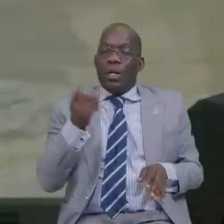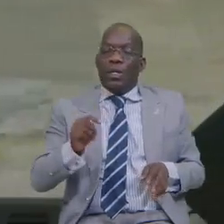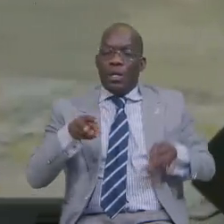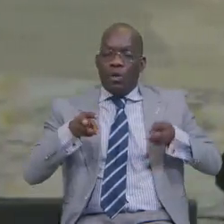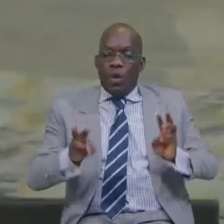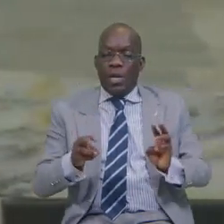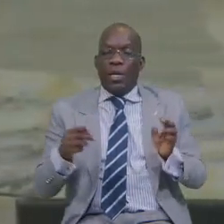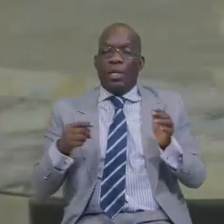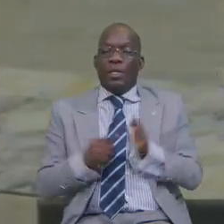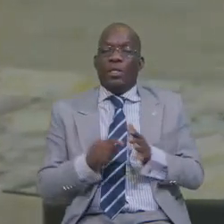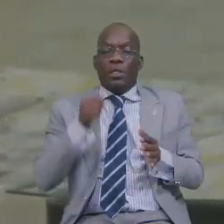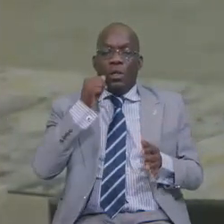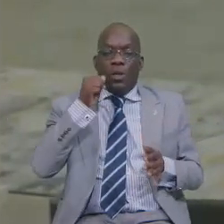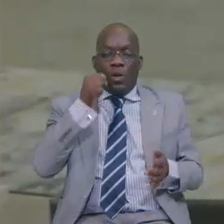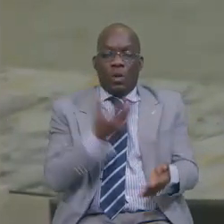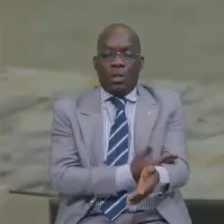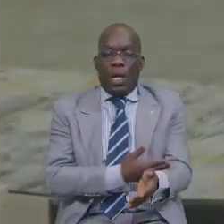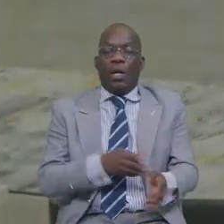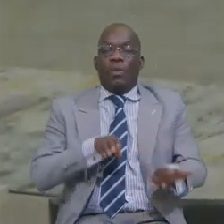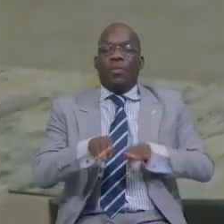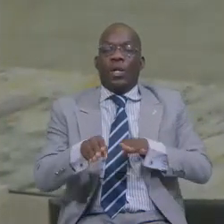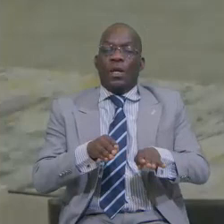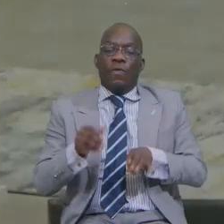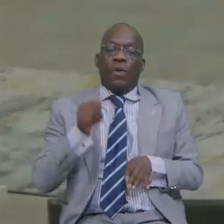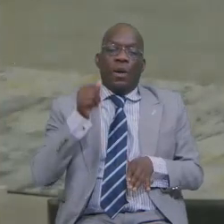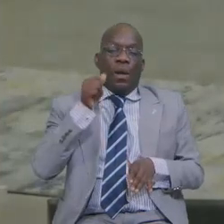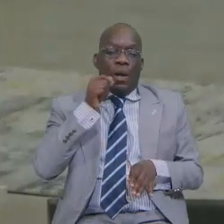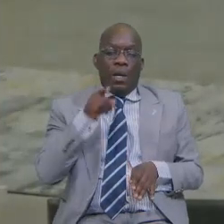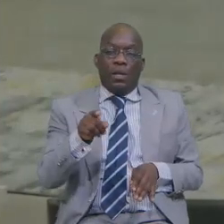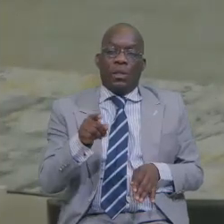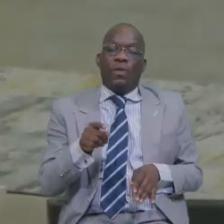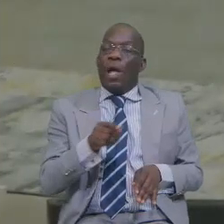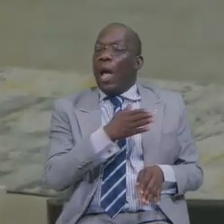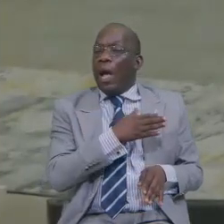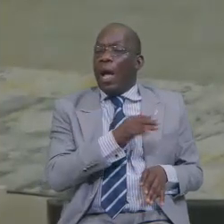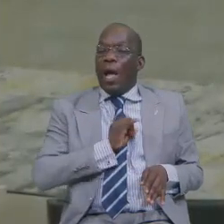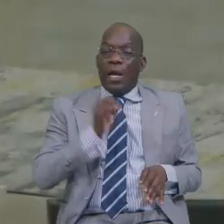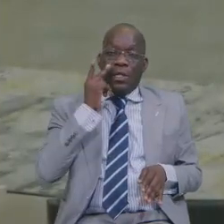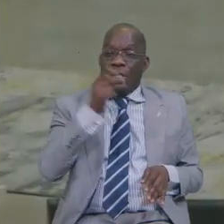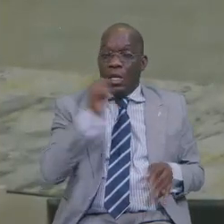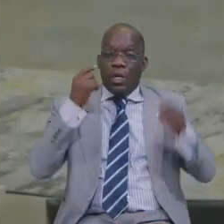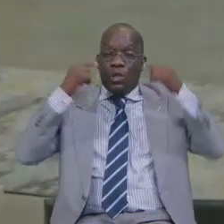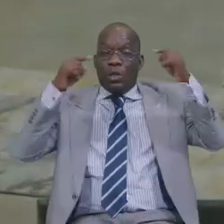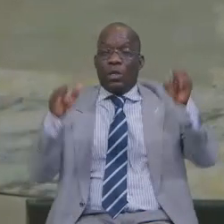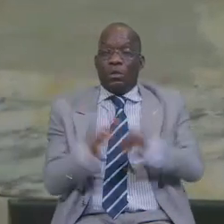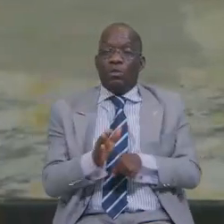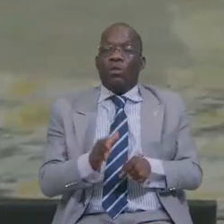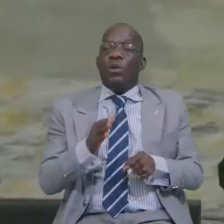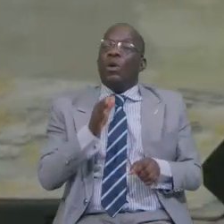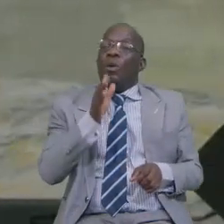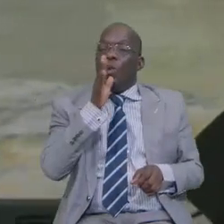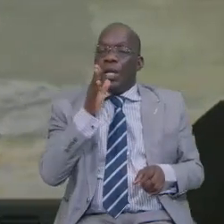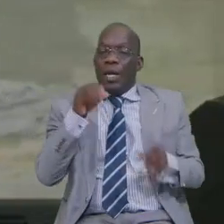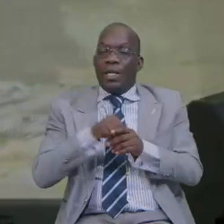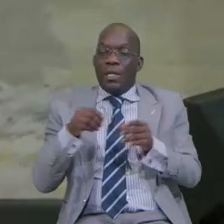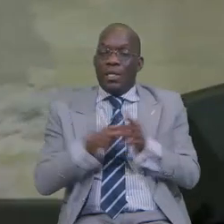daughter carries herself, I see the successful mother in this child. When we say,